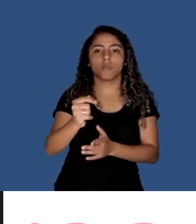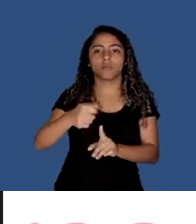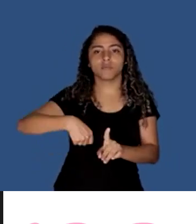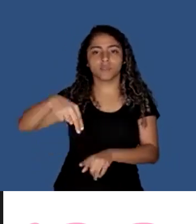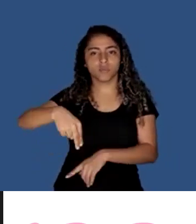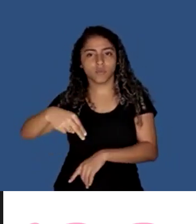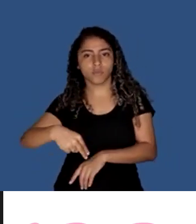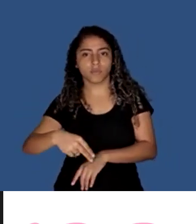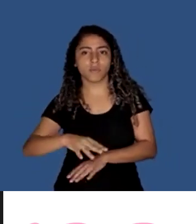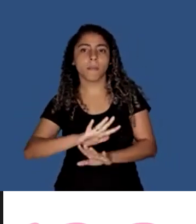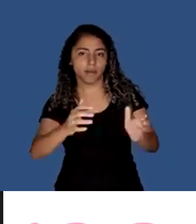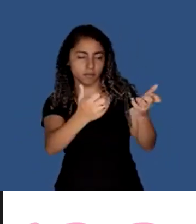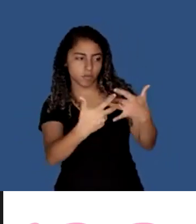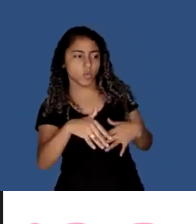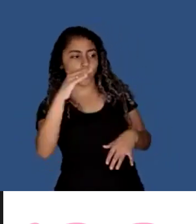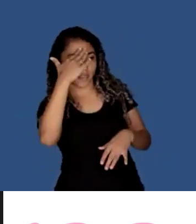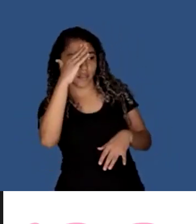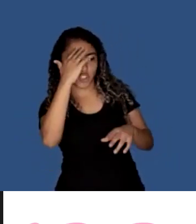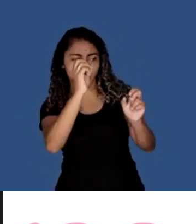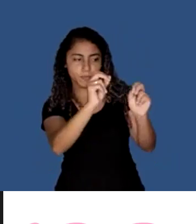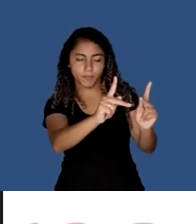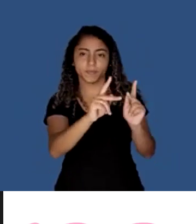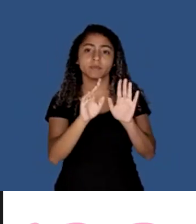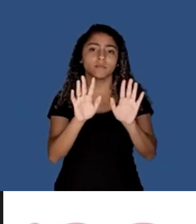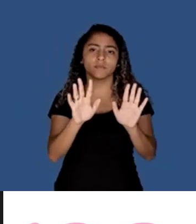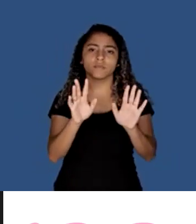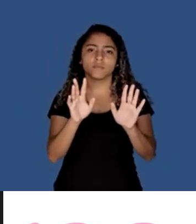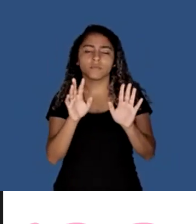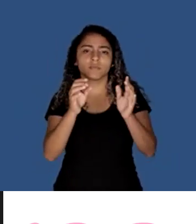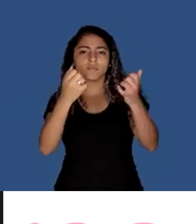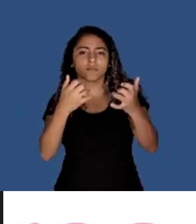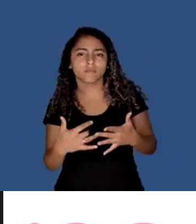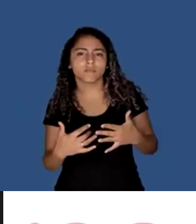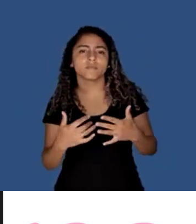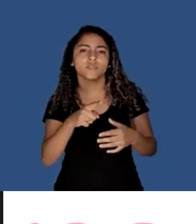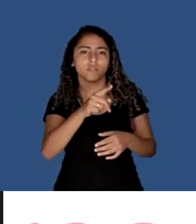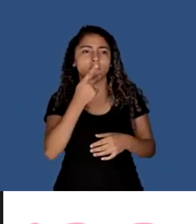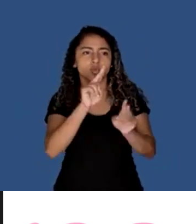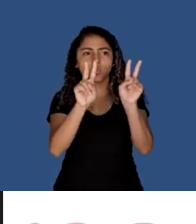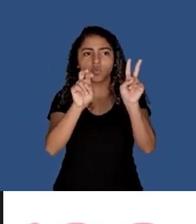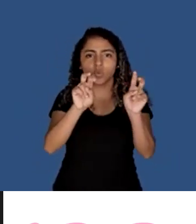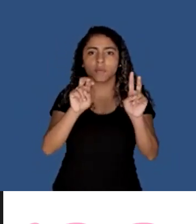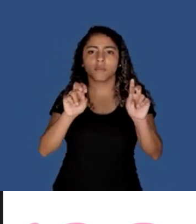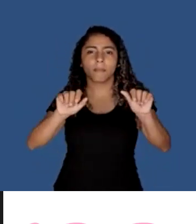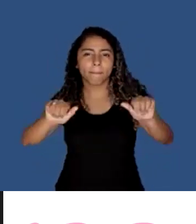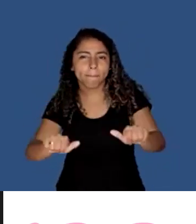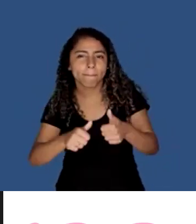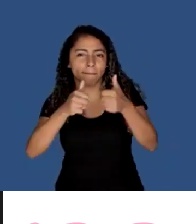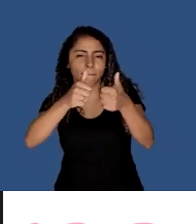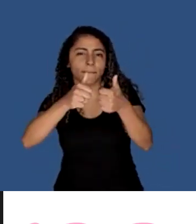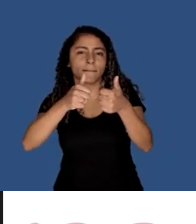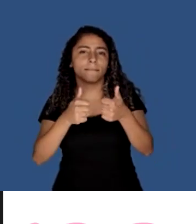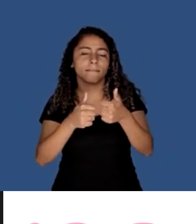beginning of November. But anyway, thank you. So a very quick follow-up question. You mentioned